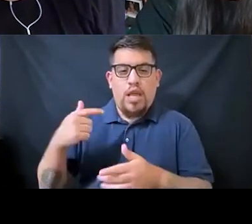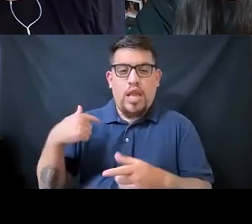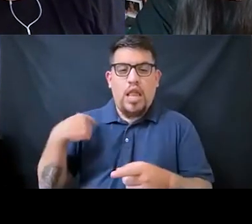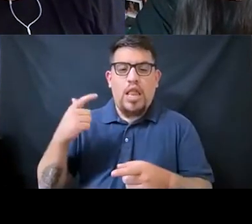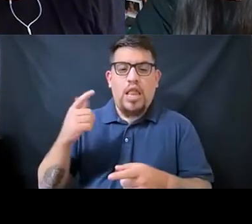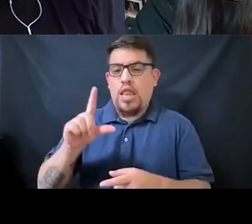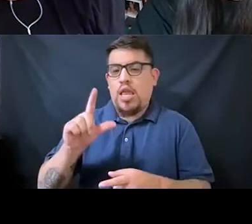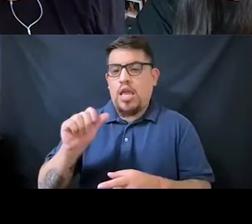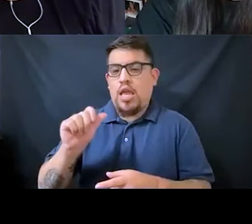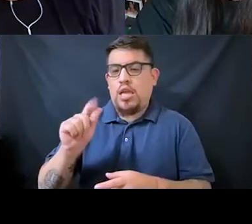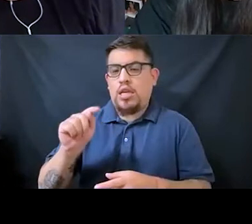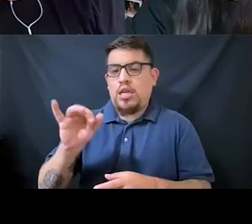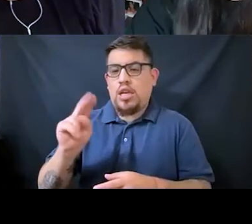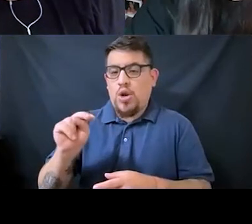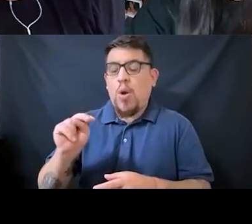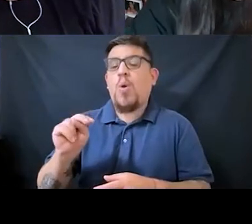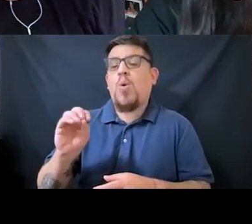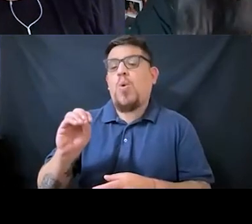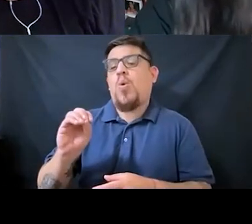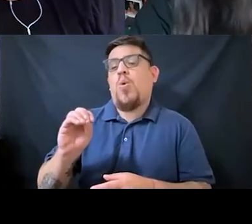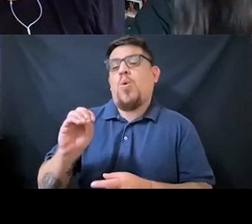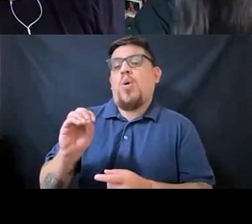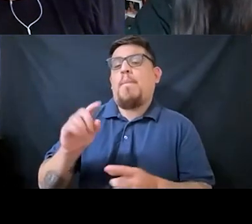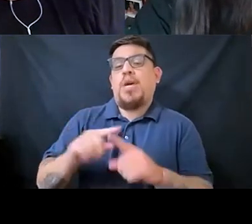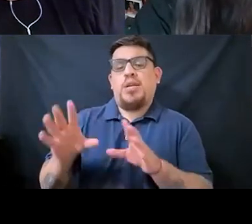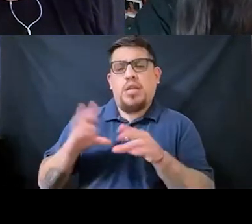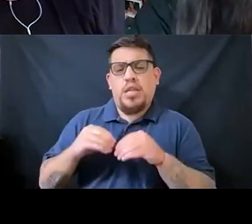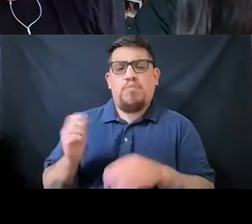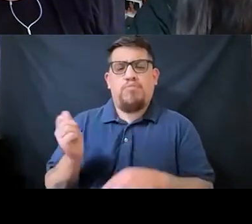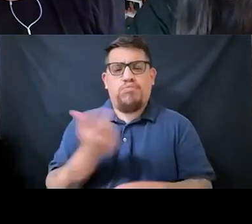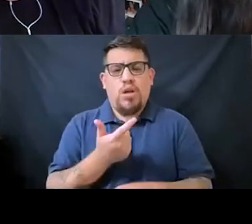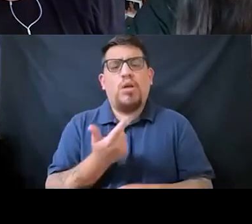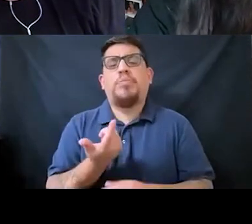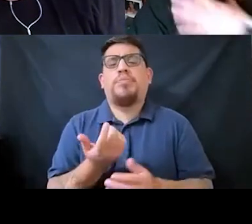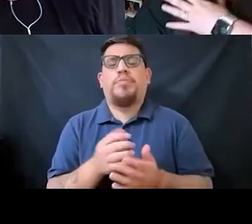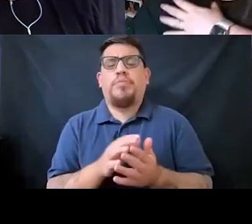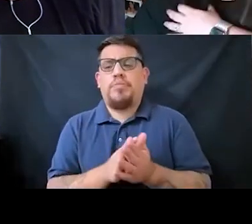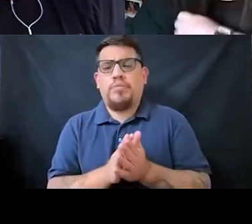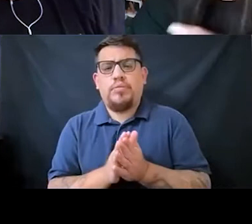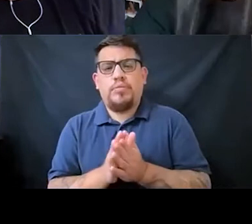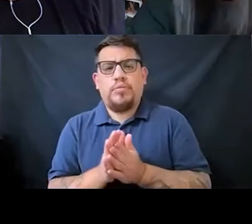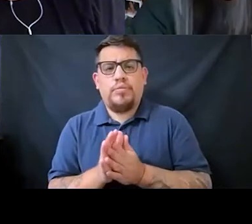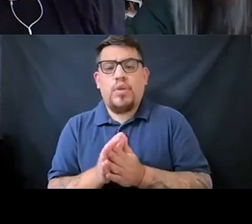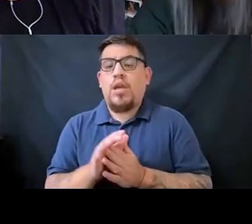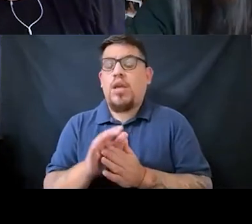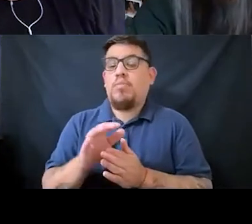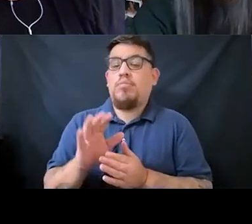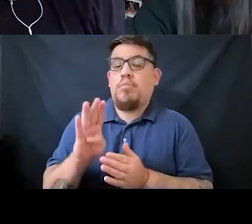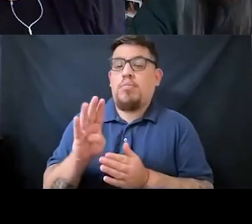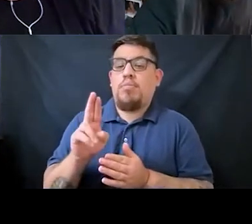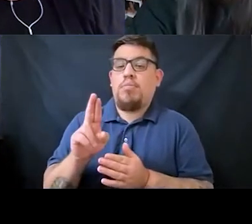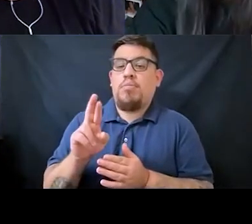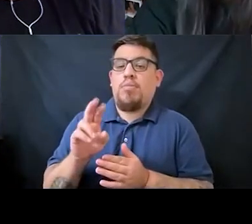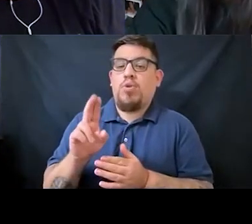takes everyone. Then of course, Vona. And Bruce has been part of some